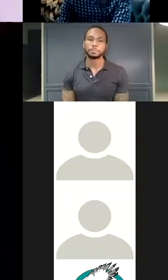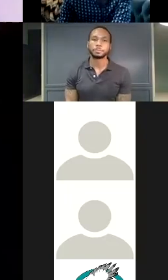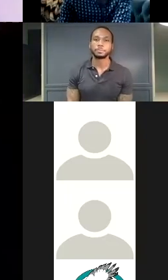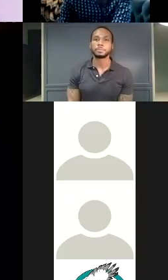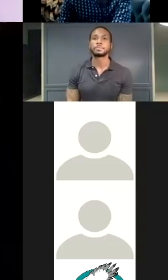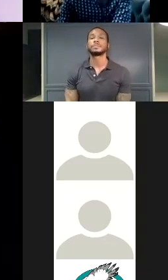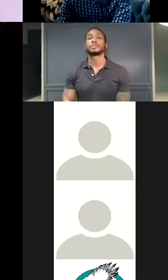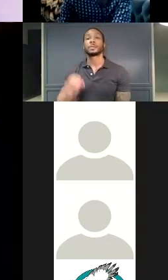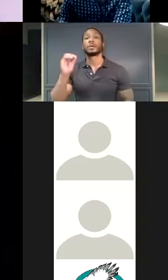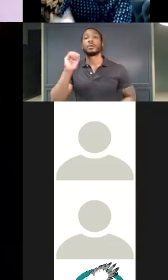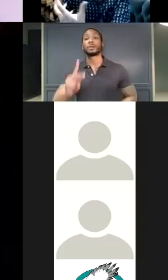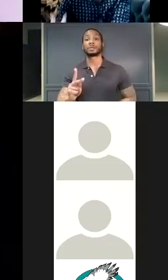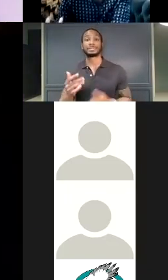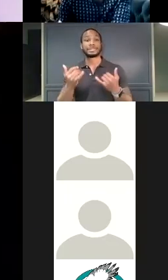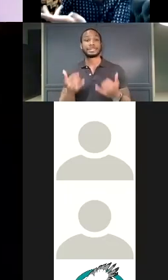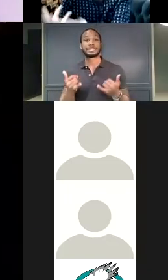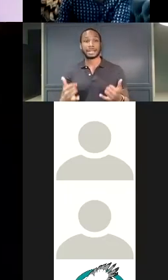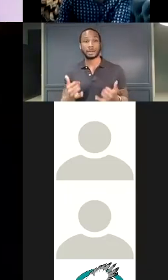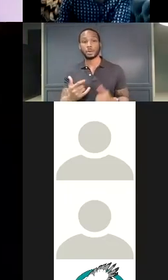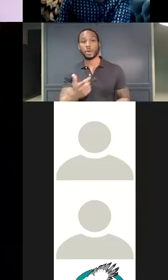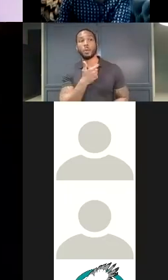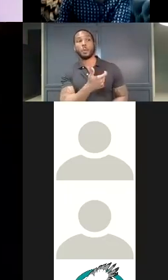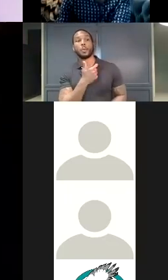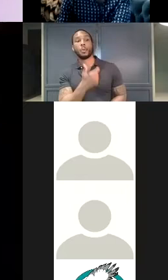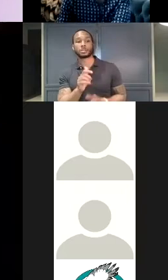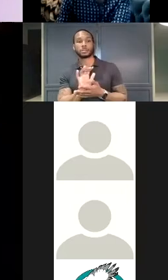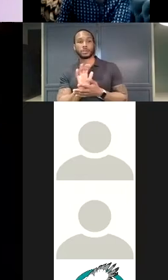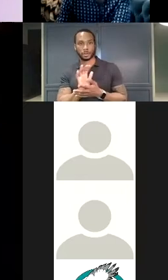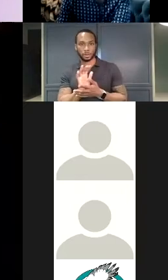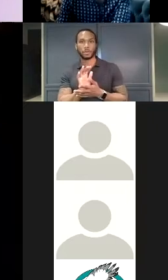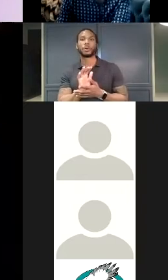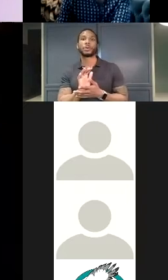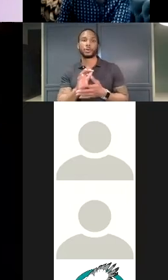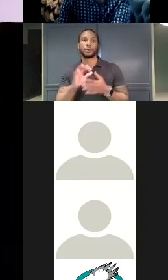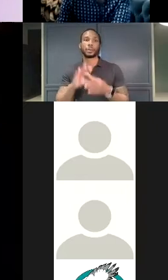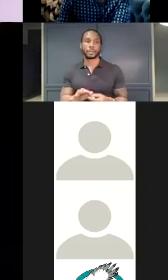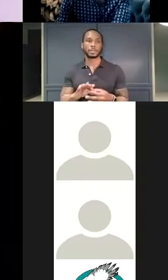Okay, so now we're gonna watch this video about the Icarus Project.